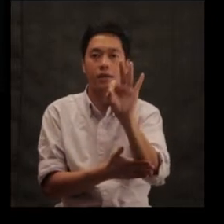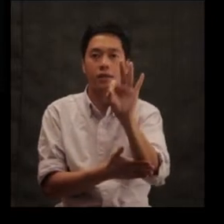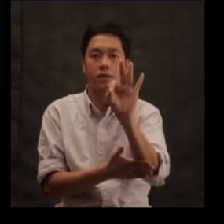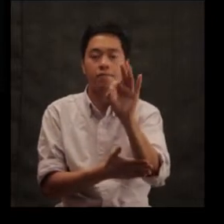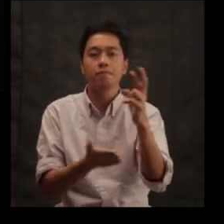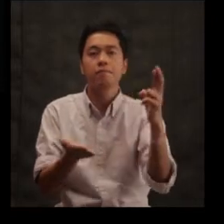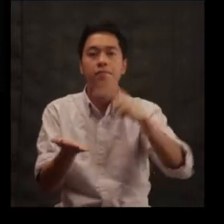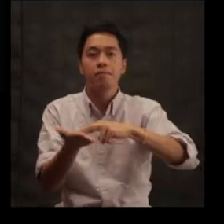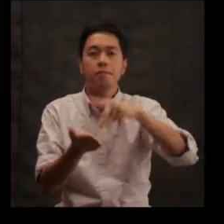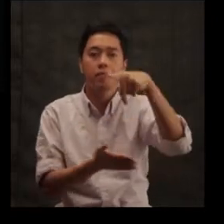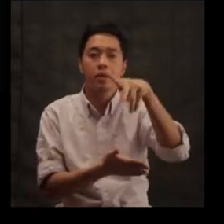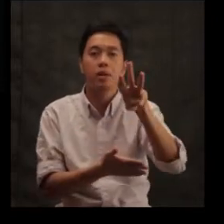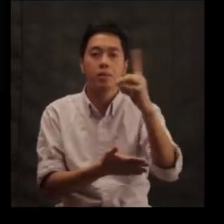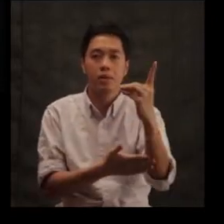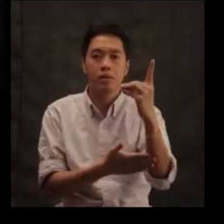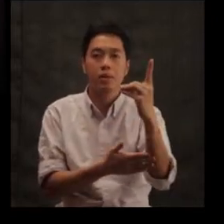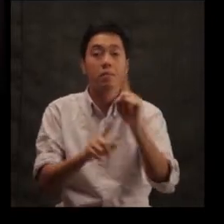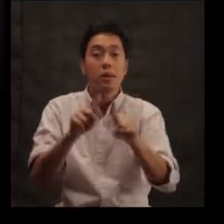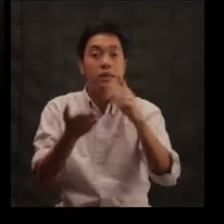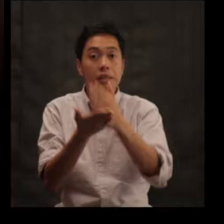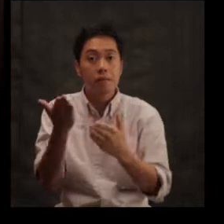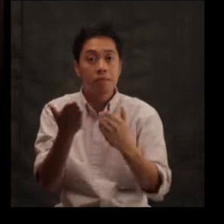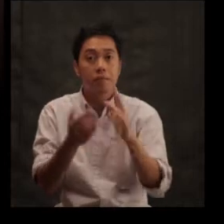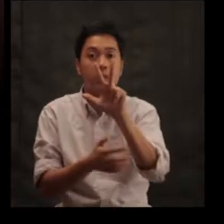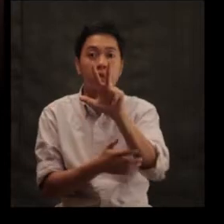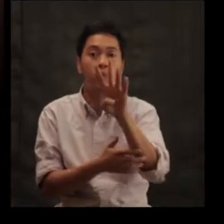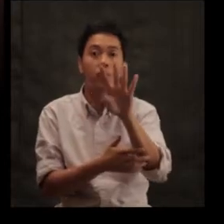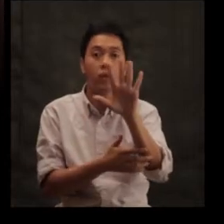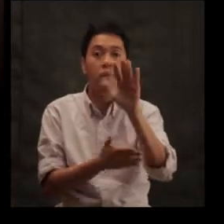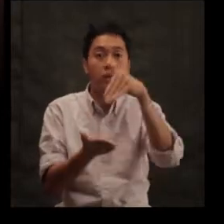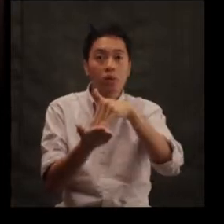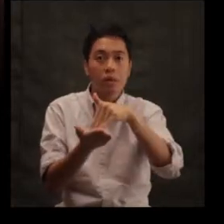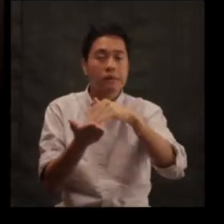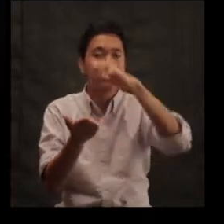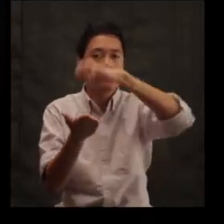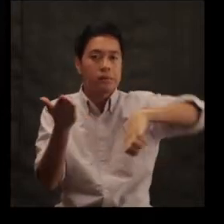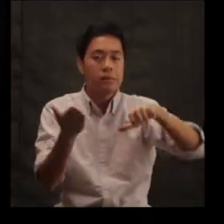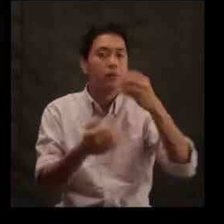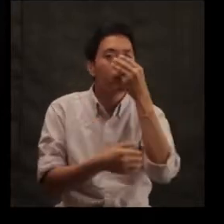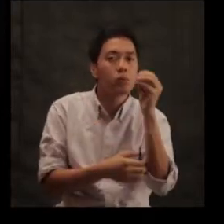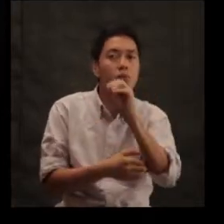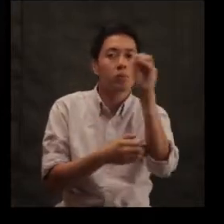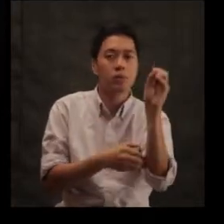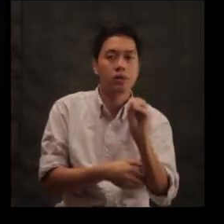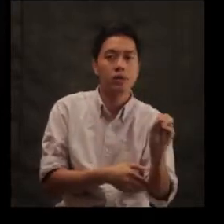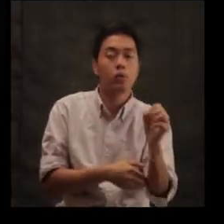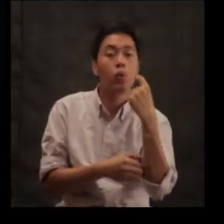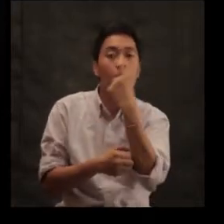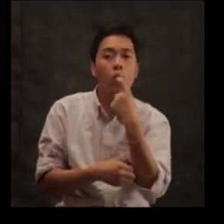345,879 registered PWDs. Pero sa 345,000 na yan, malit na porsyento